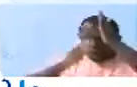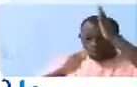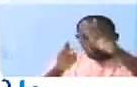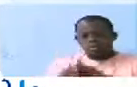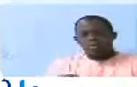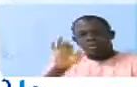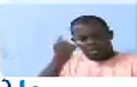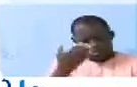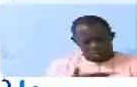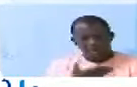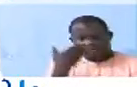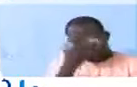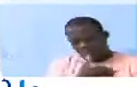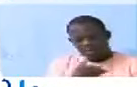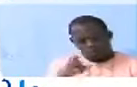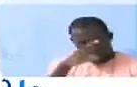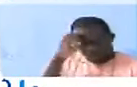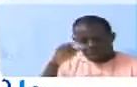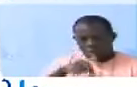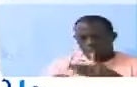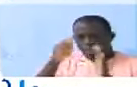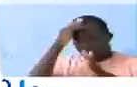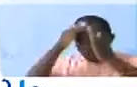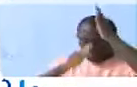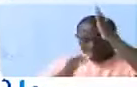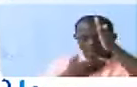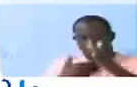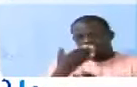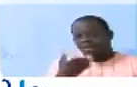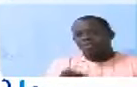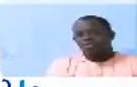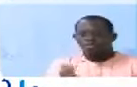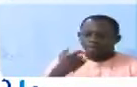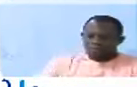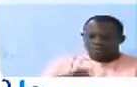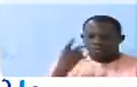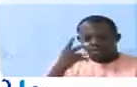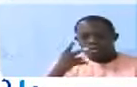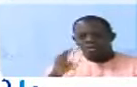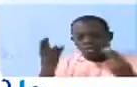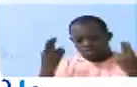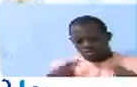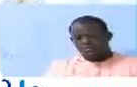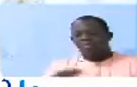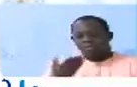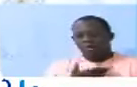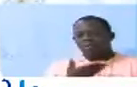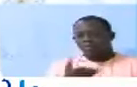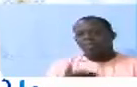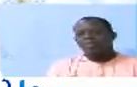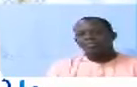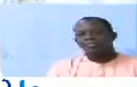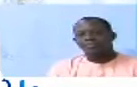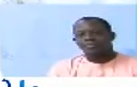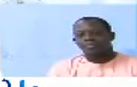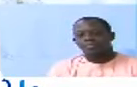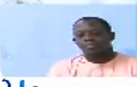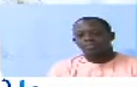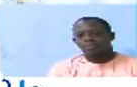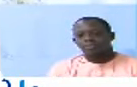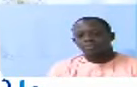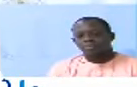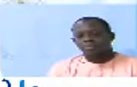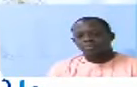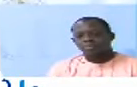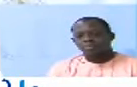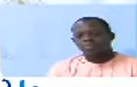forces? Yes, he's still serving because I still see him in uniform. In view of what he has done, tell